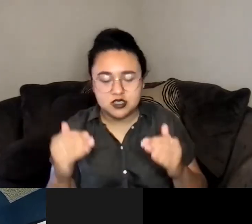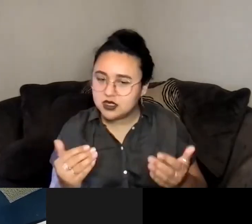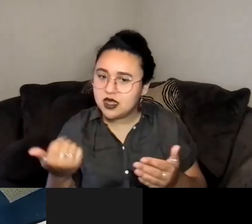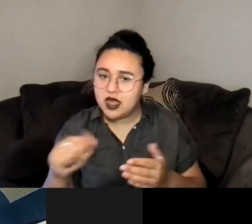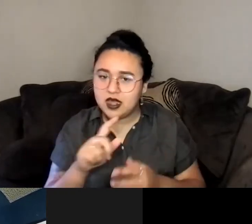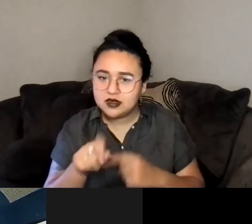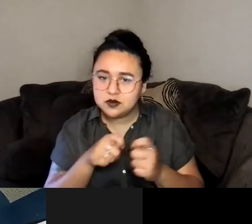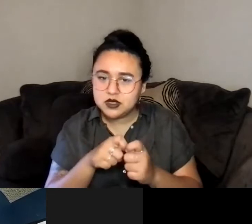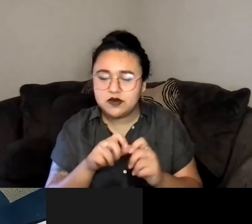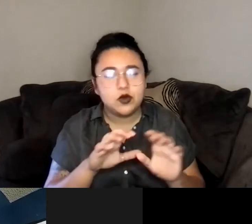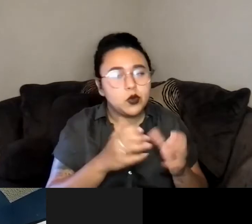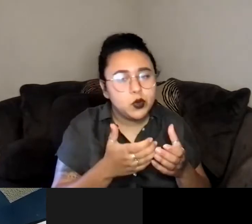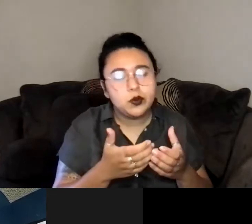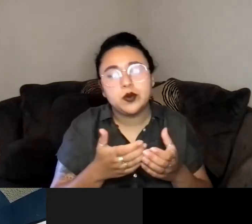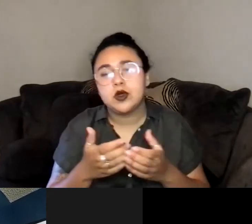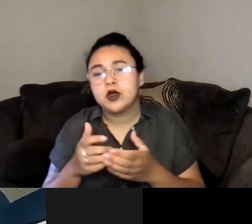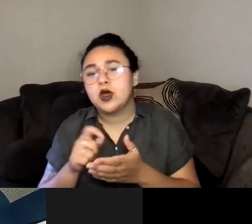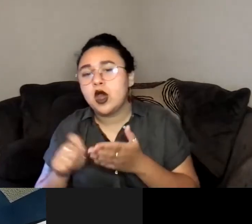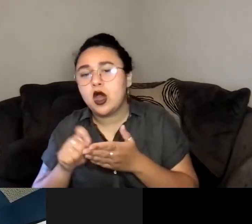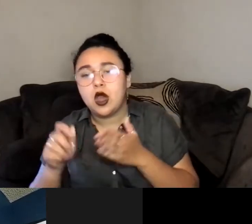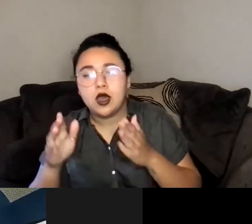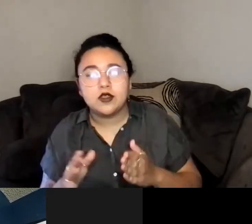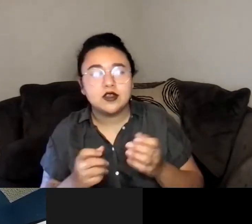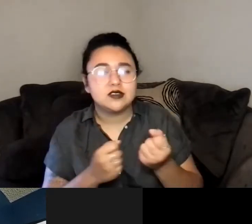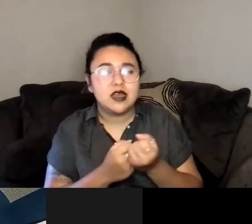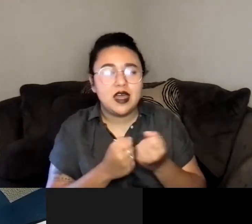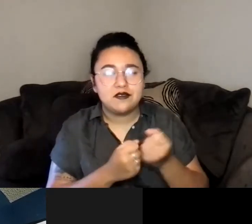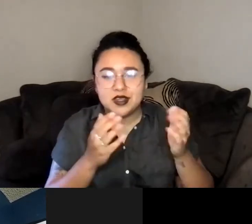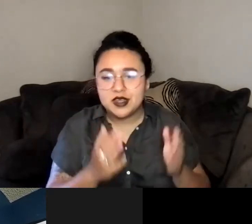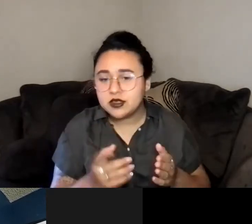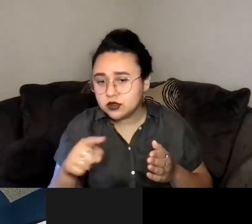or authors or advocates that you want to point out for folks?